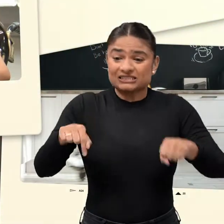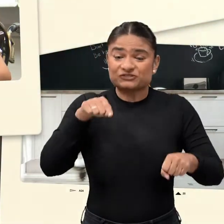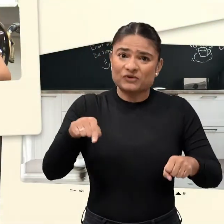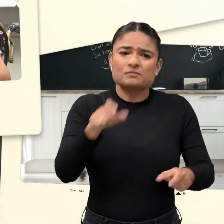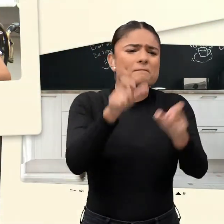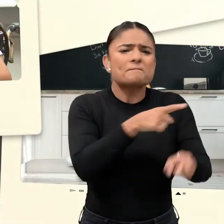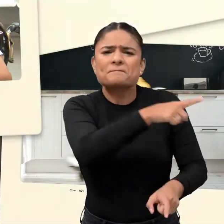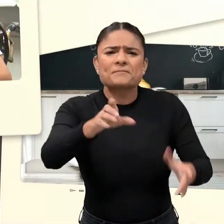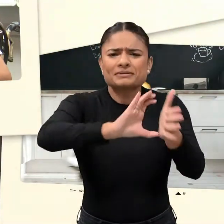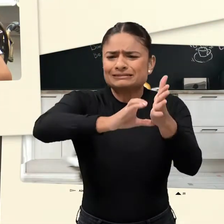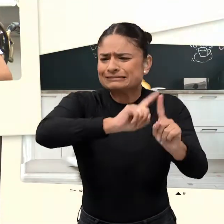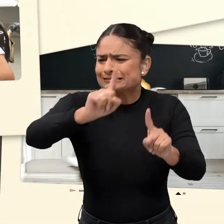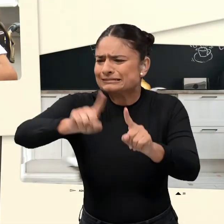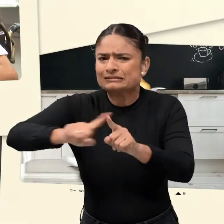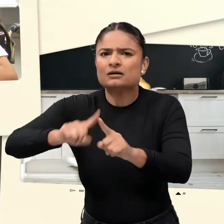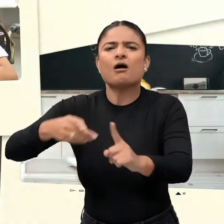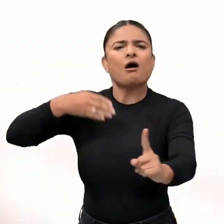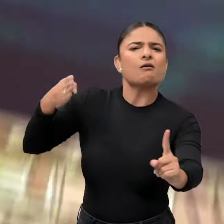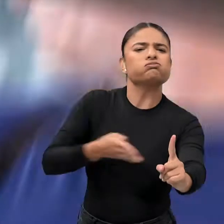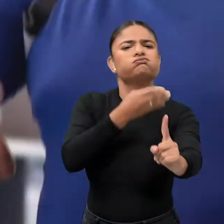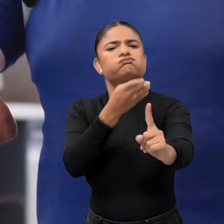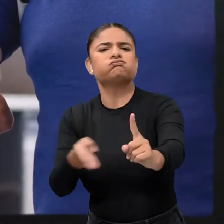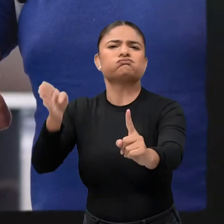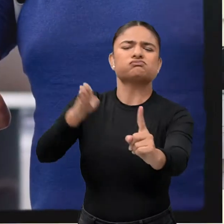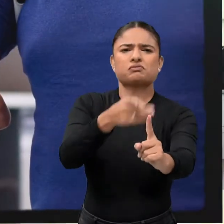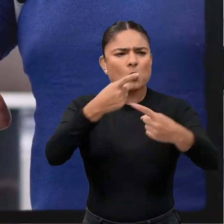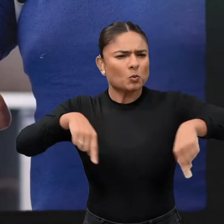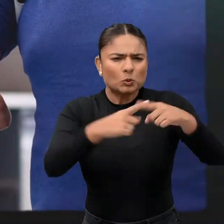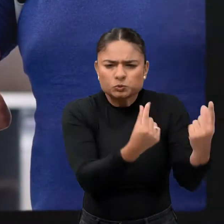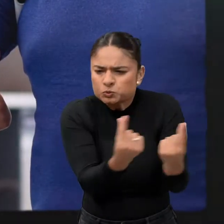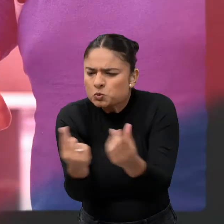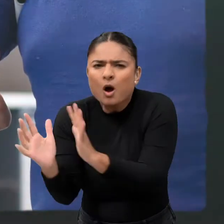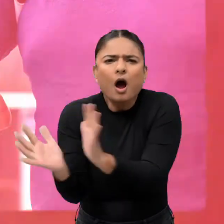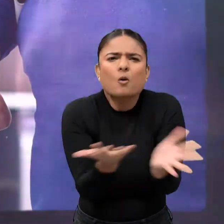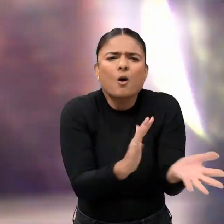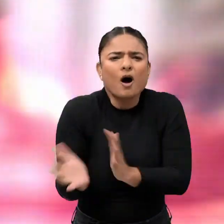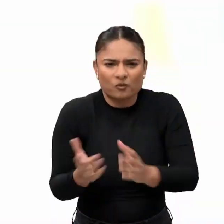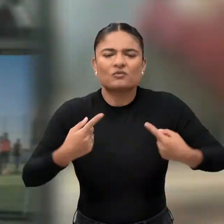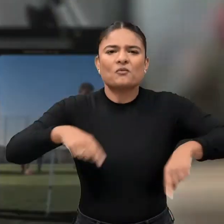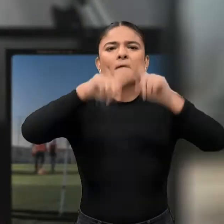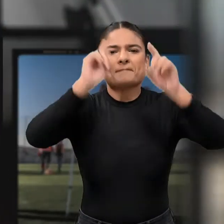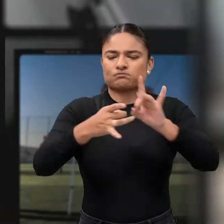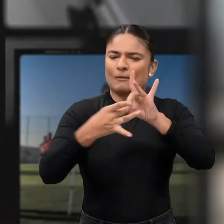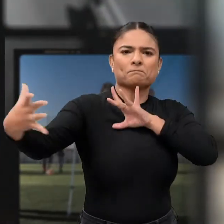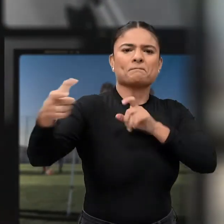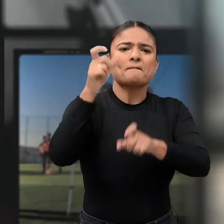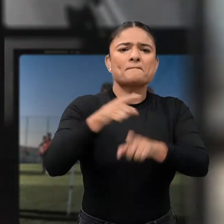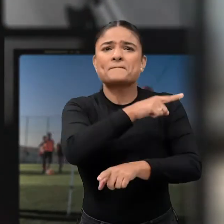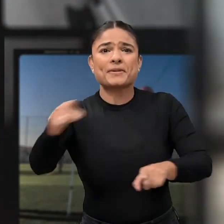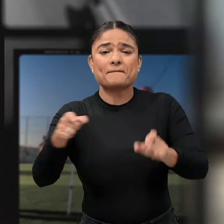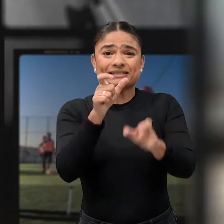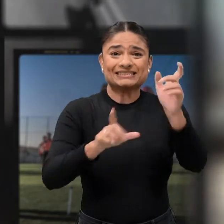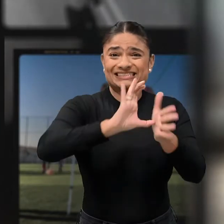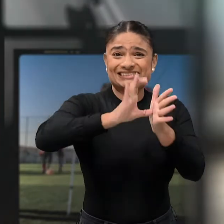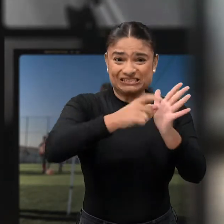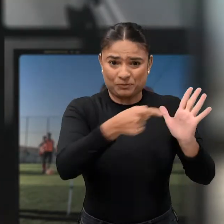Activated takes us on a journey of taking lessons from persons with disabilities in how we must do things differently to unleash the contributions